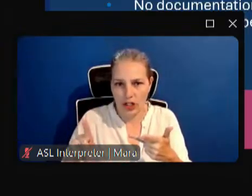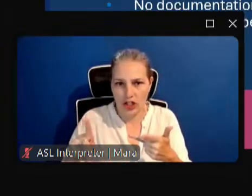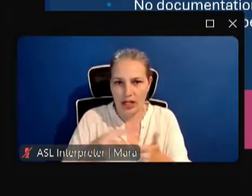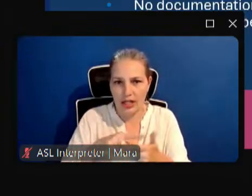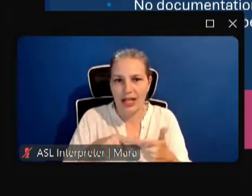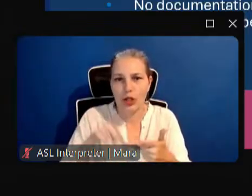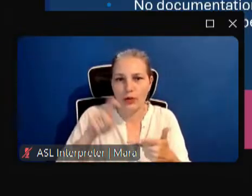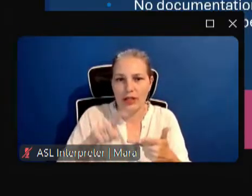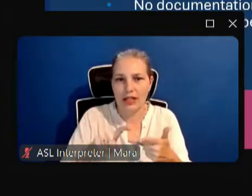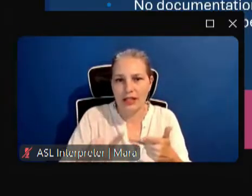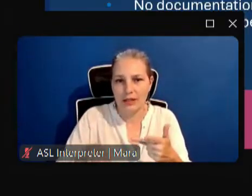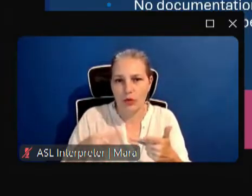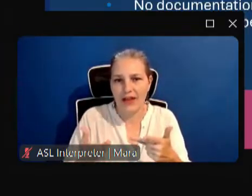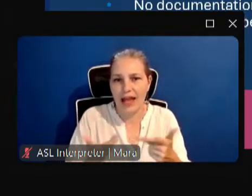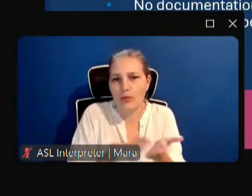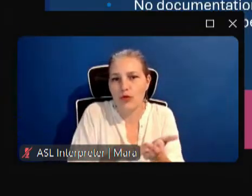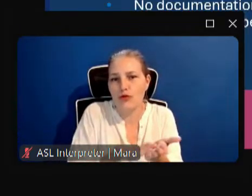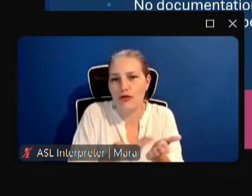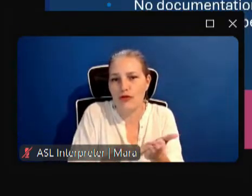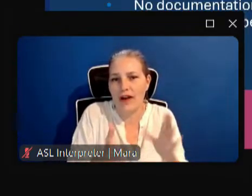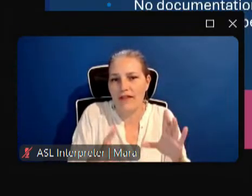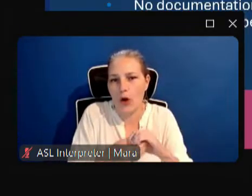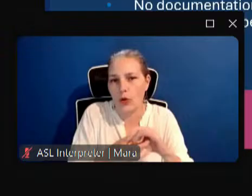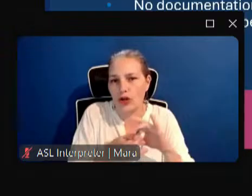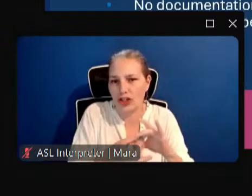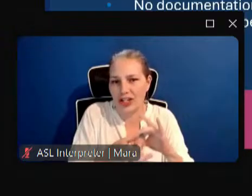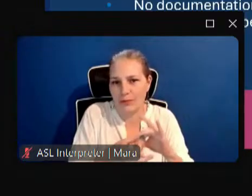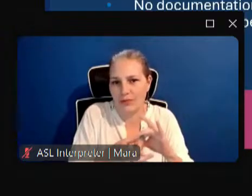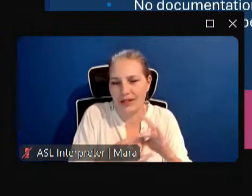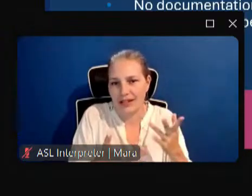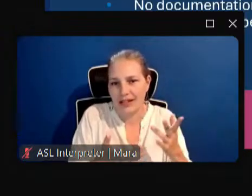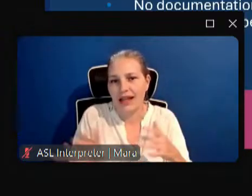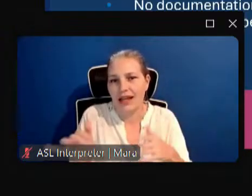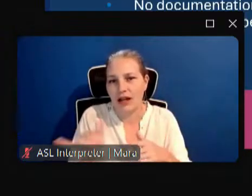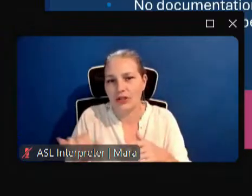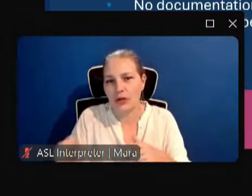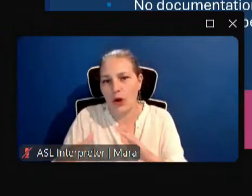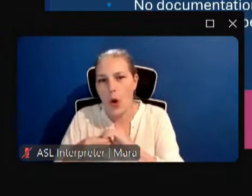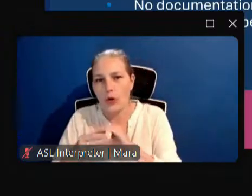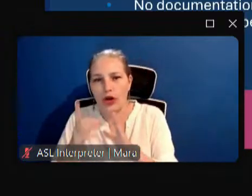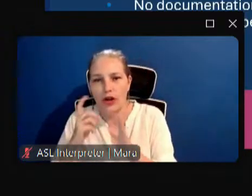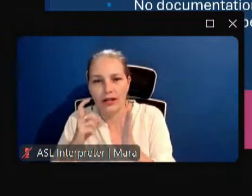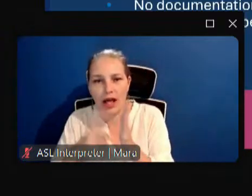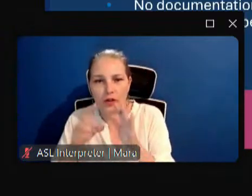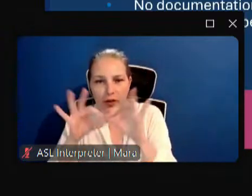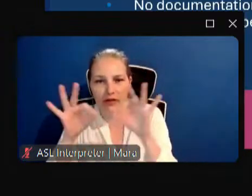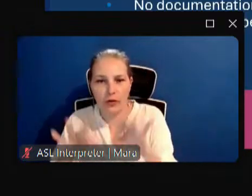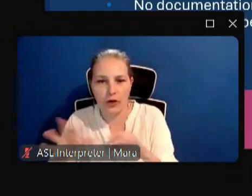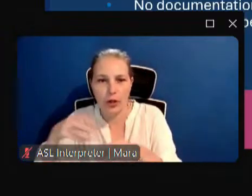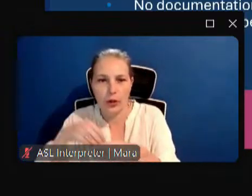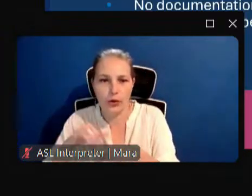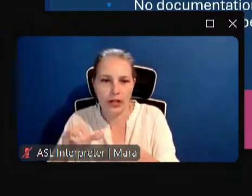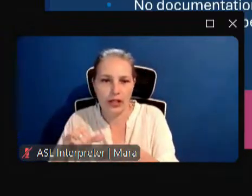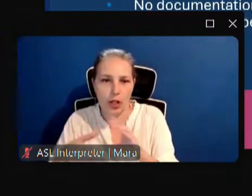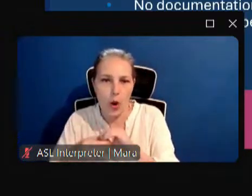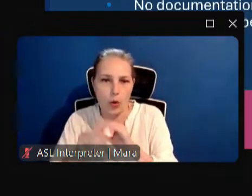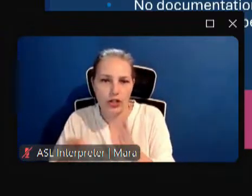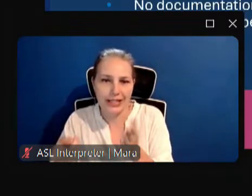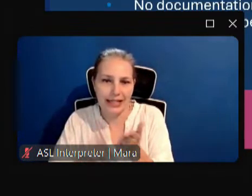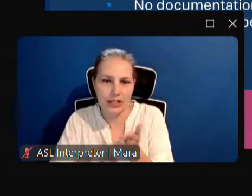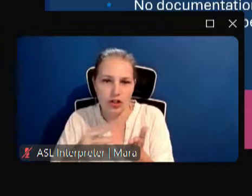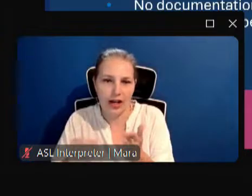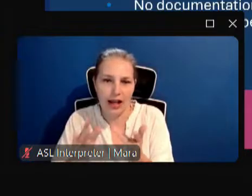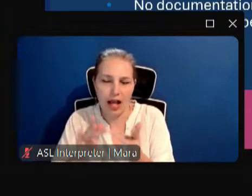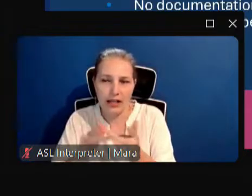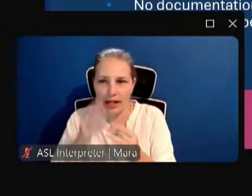provided. There's also an owner acknowledgement form, which must include the owner's signature and contact information, and that's a